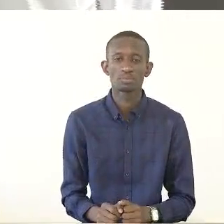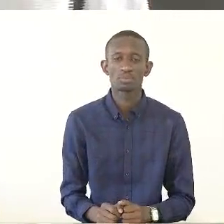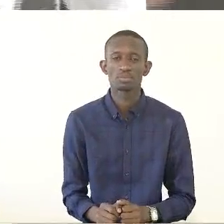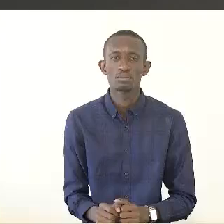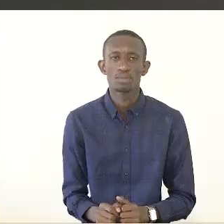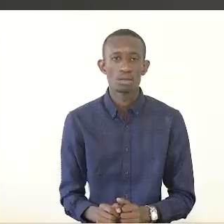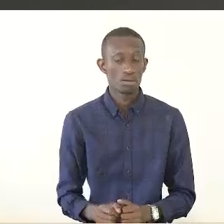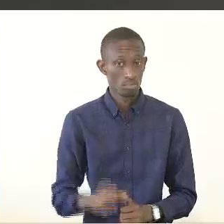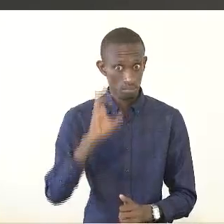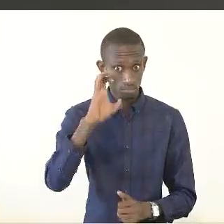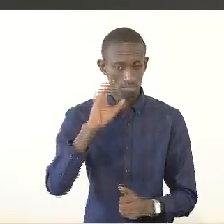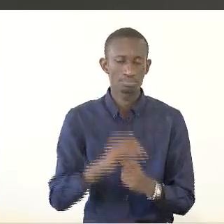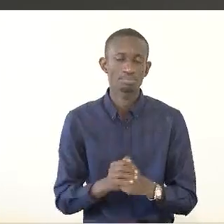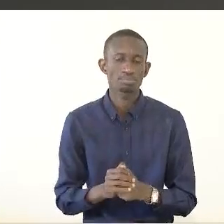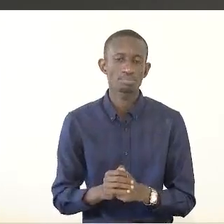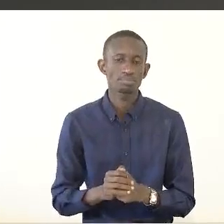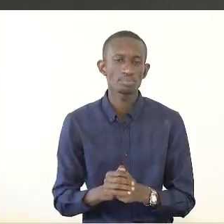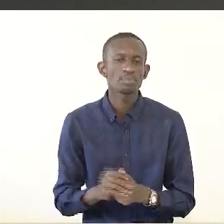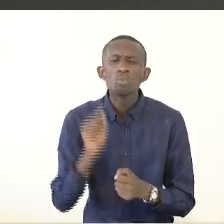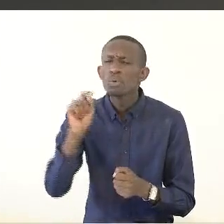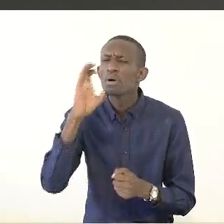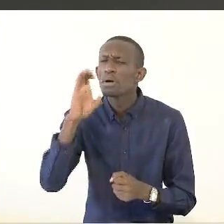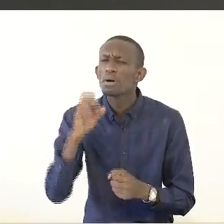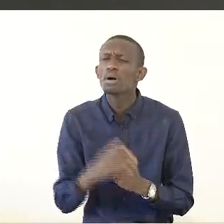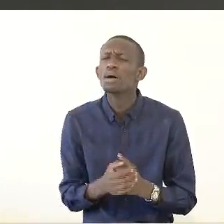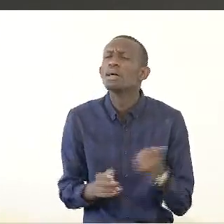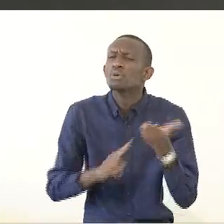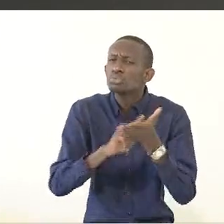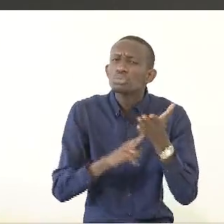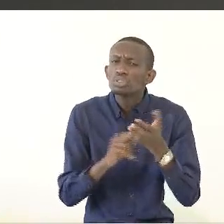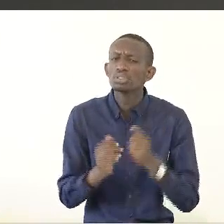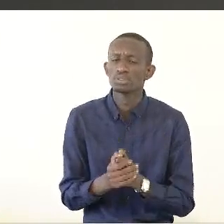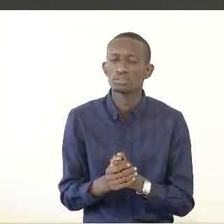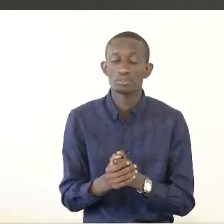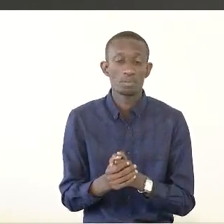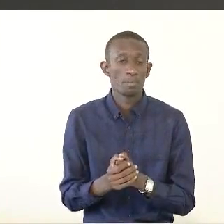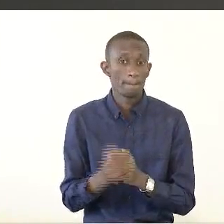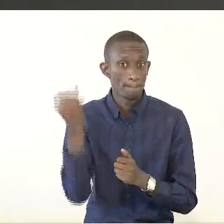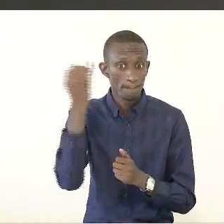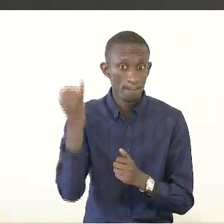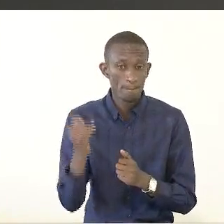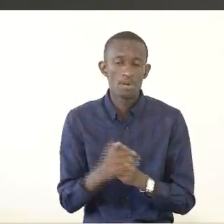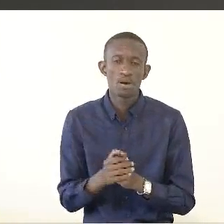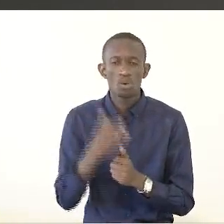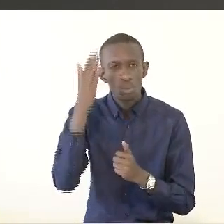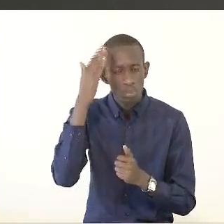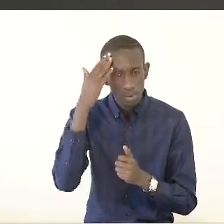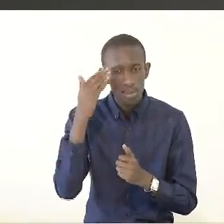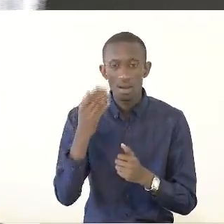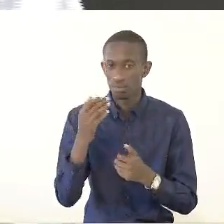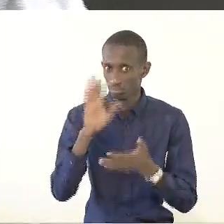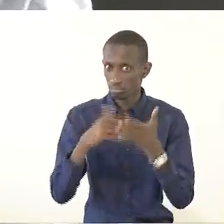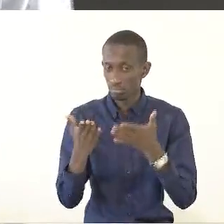C. Point number C, it was to use the graph to solve the quadratic equation. Using